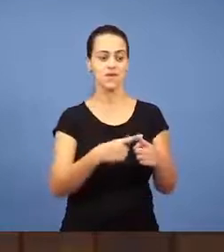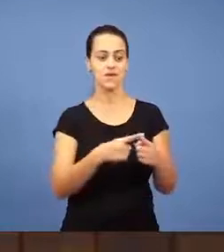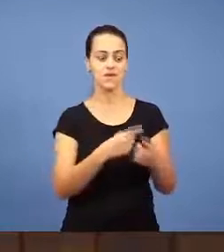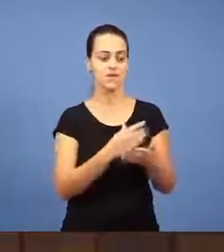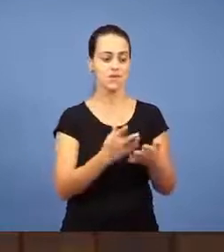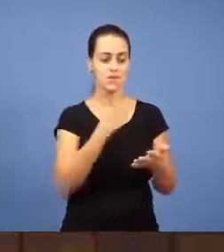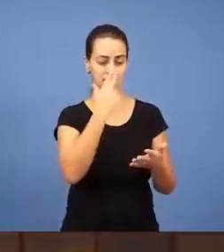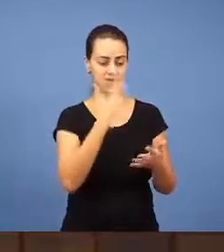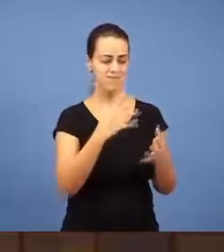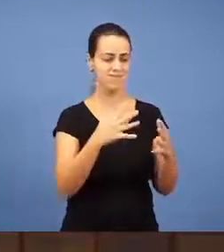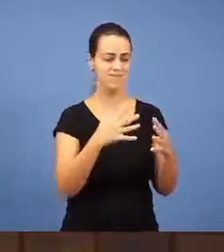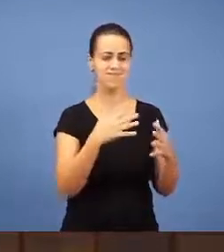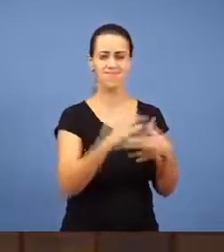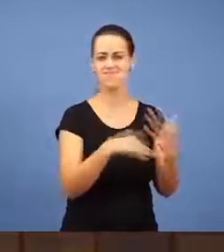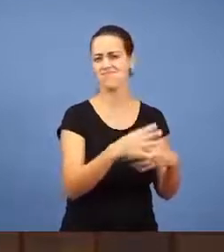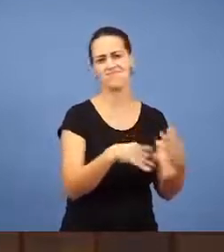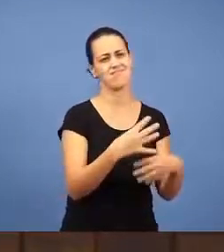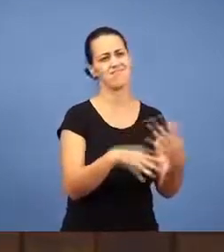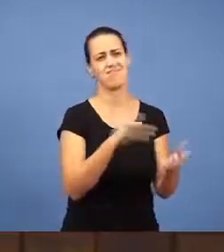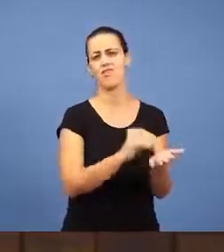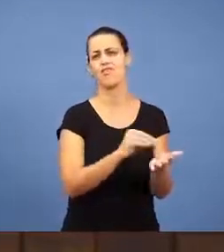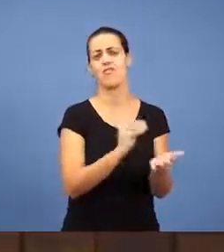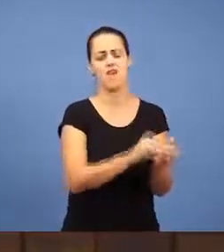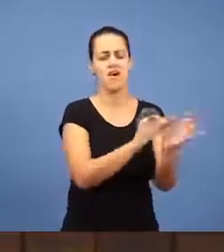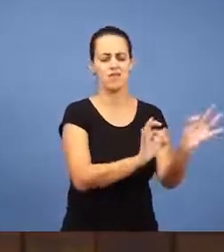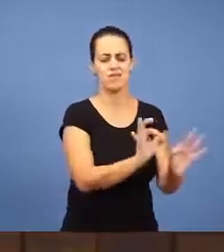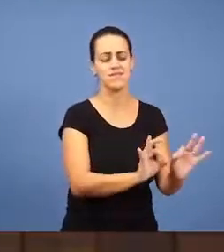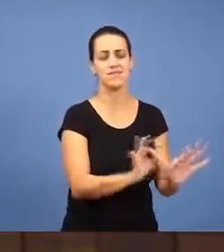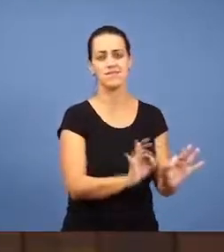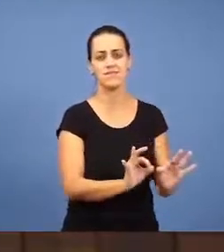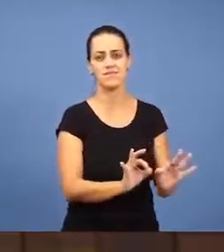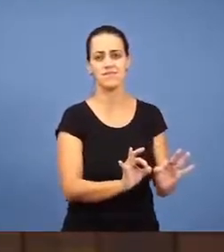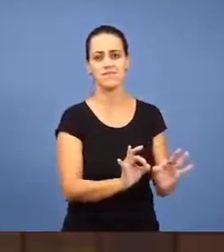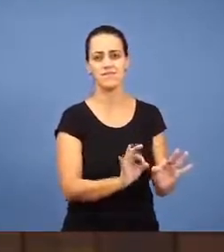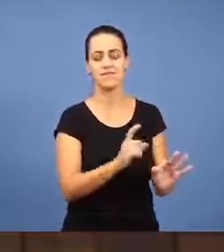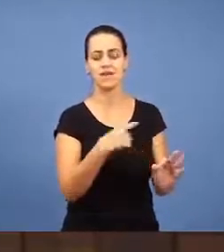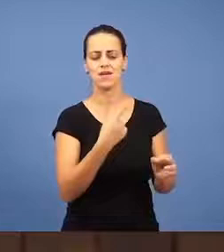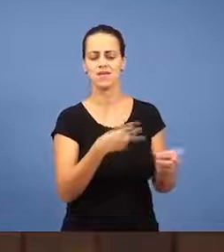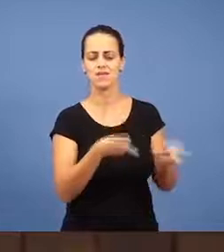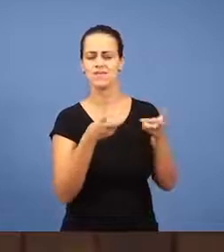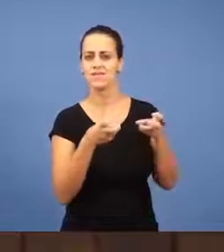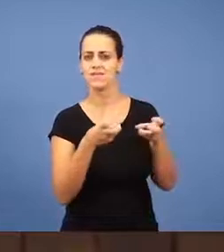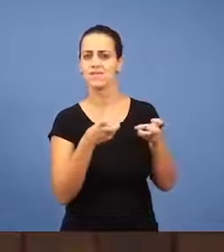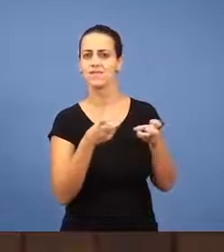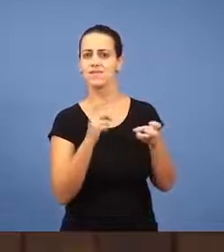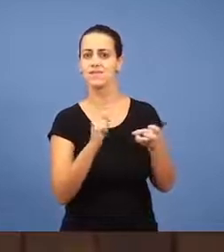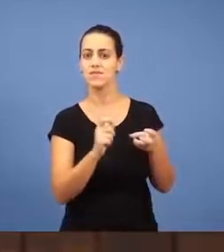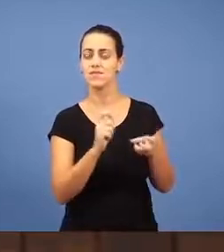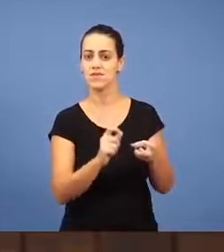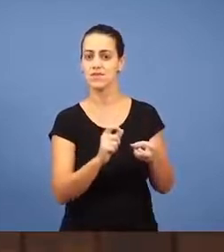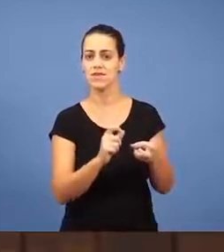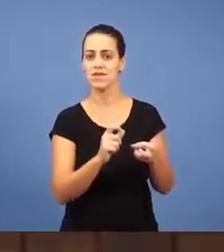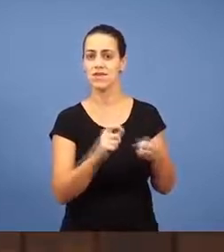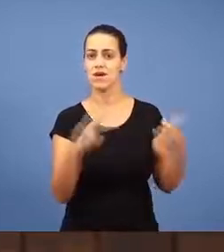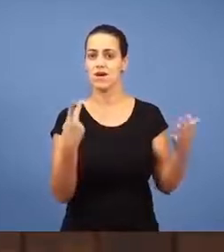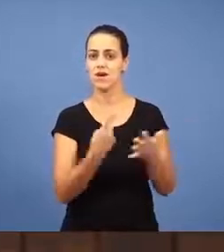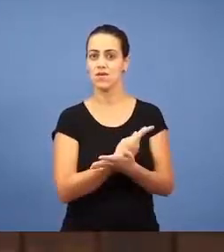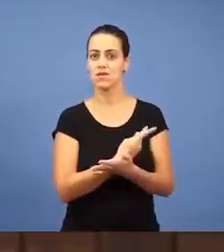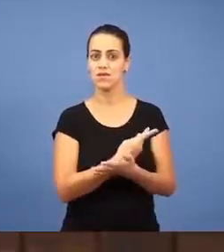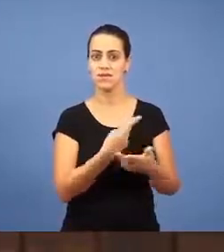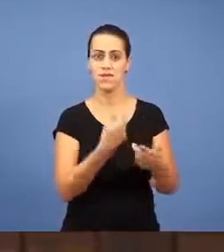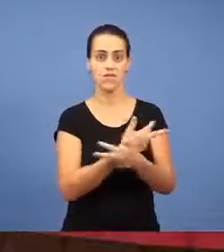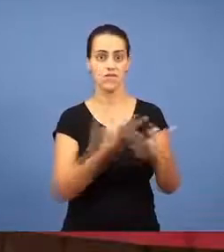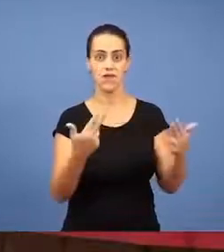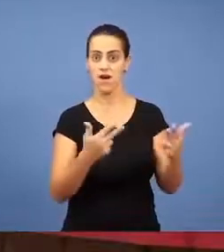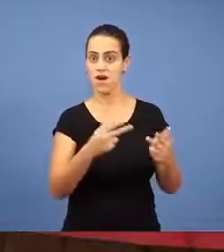that was without discipline, and we began to see that in fact, in spite of the great